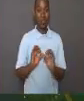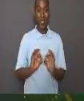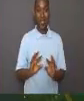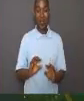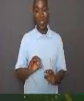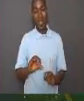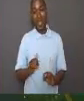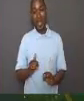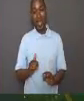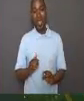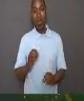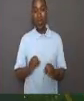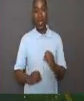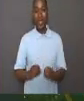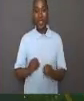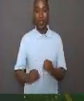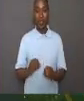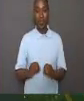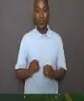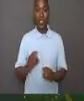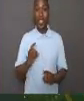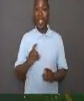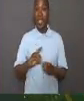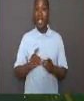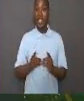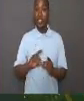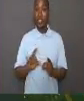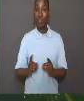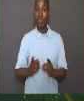digested food through their skin.